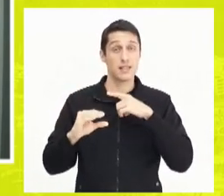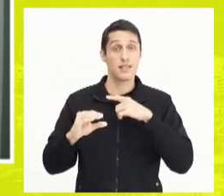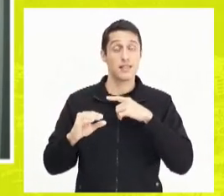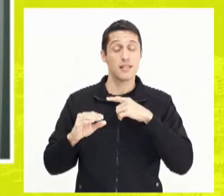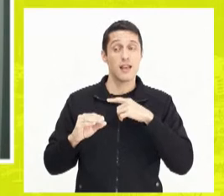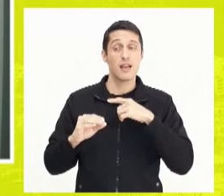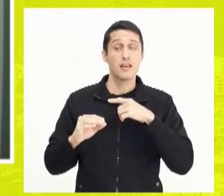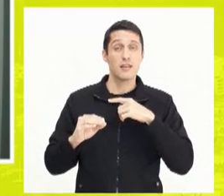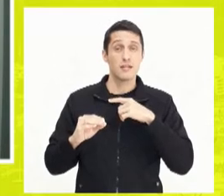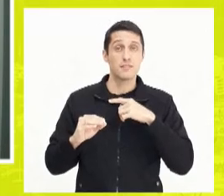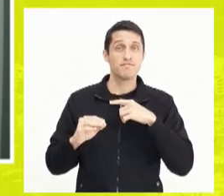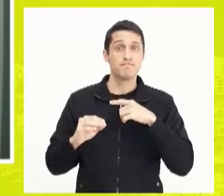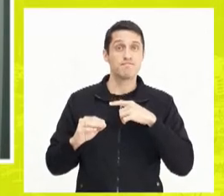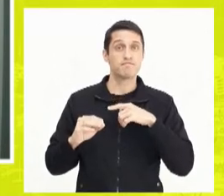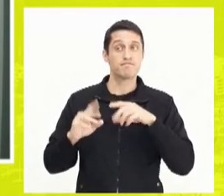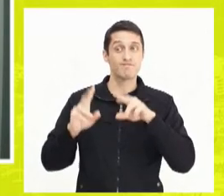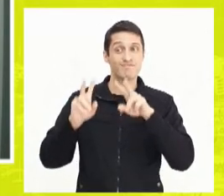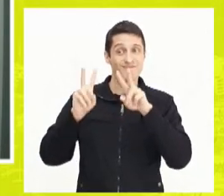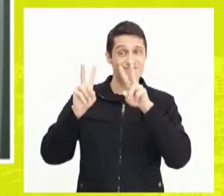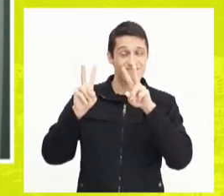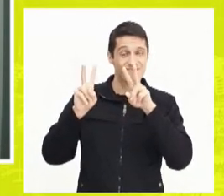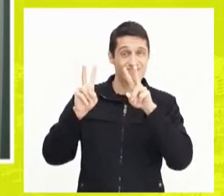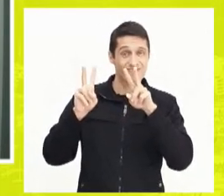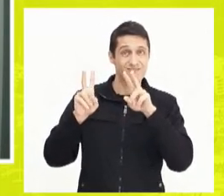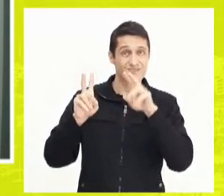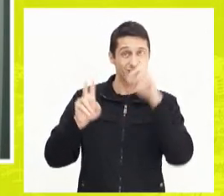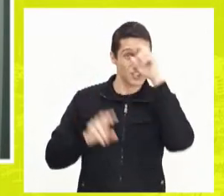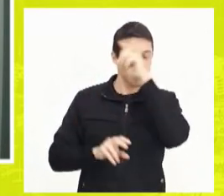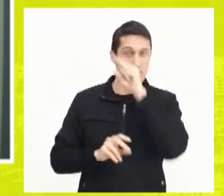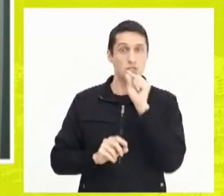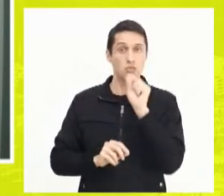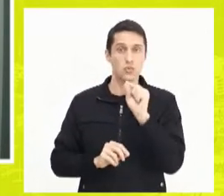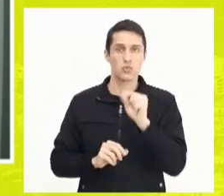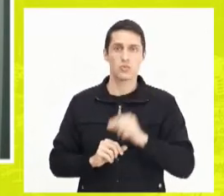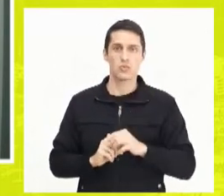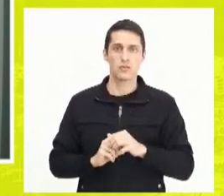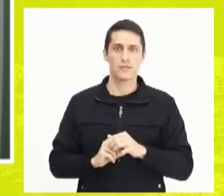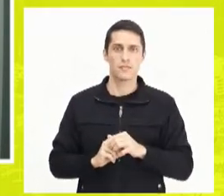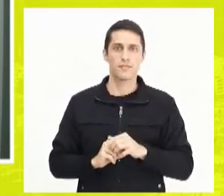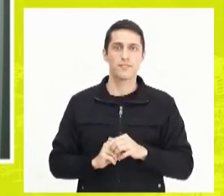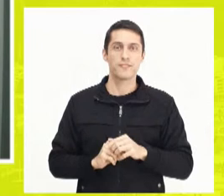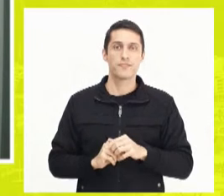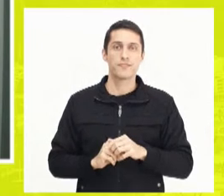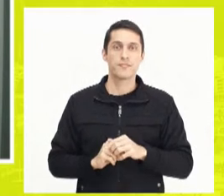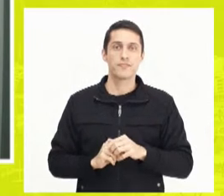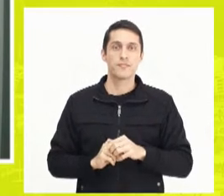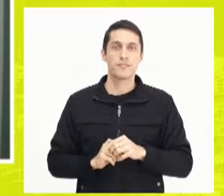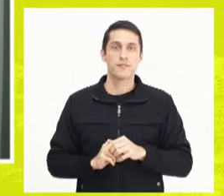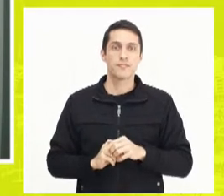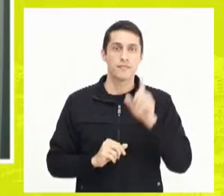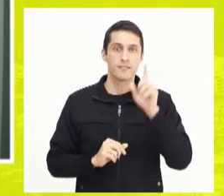messages apps there is something that makes things hard